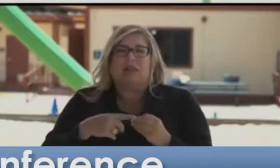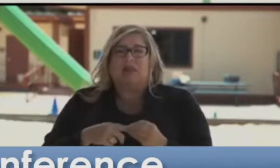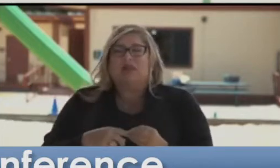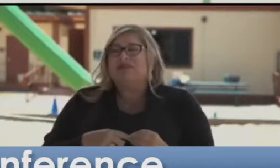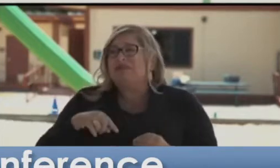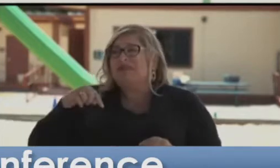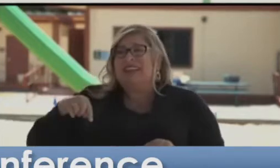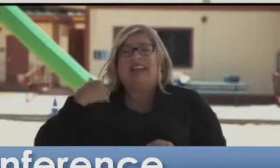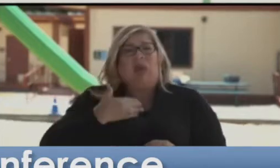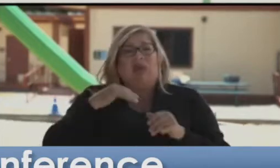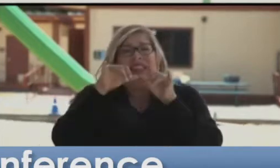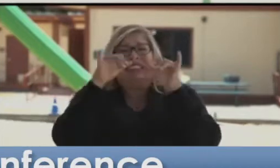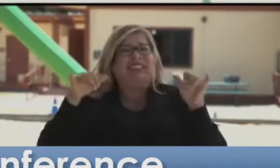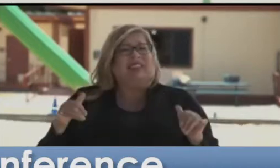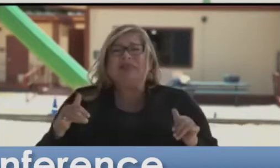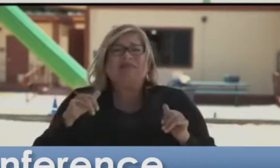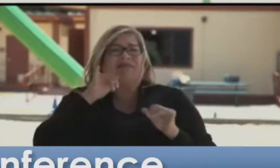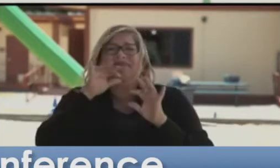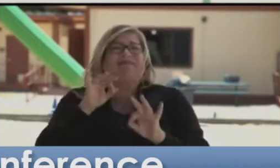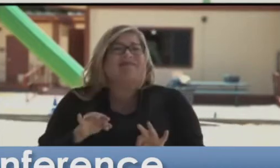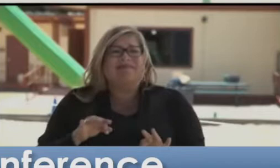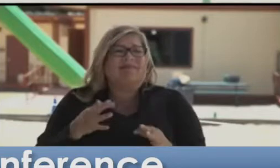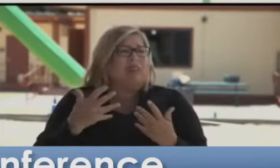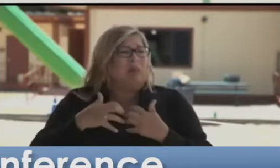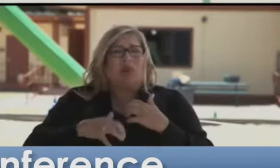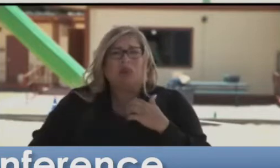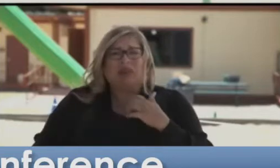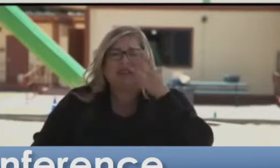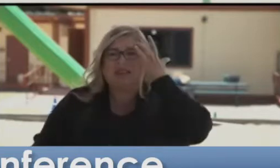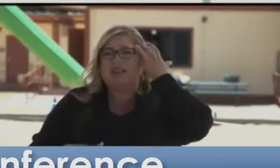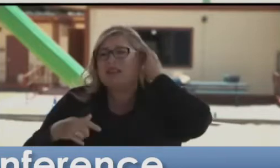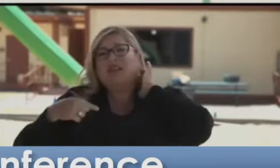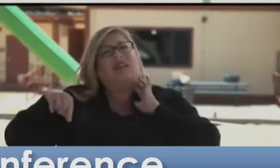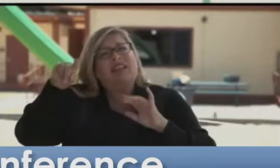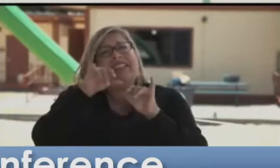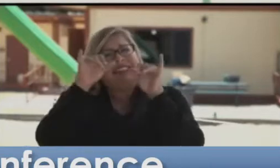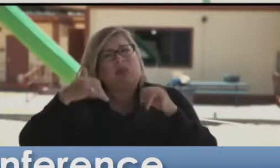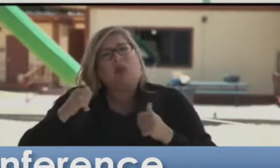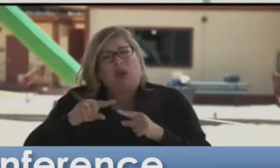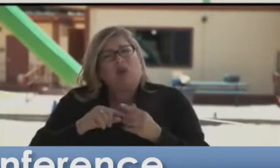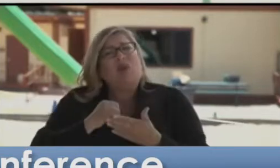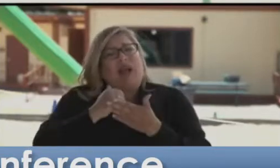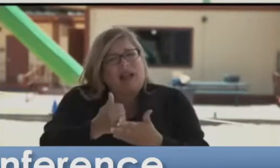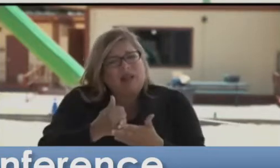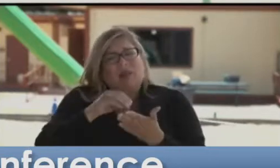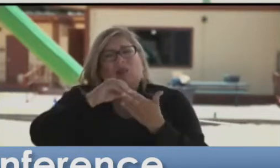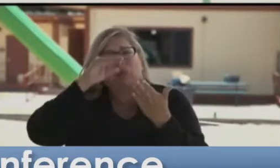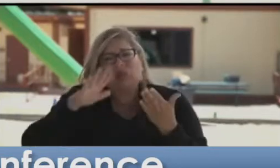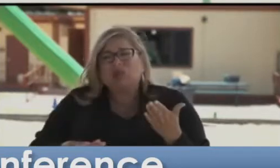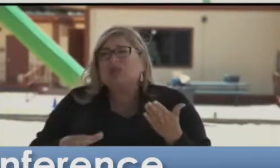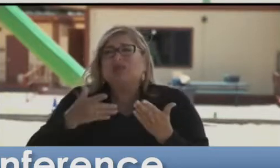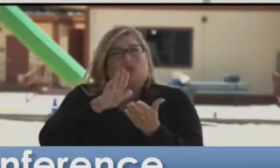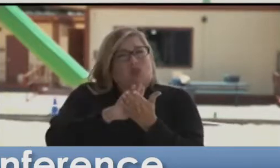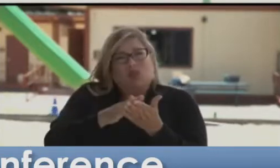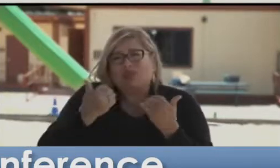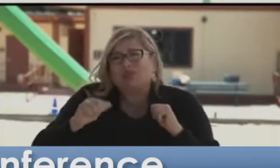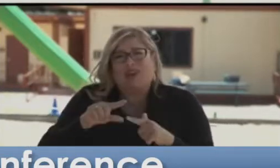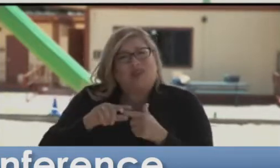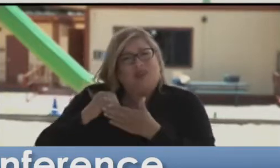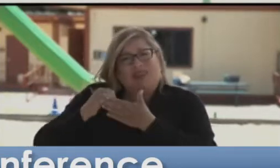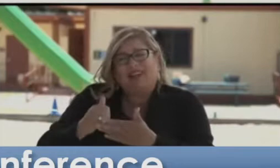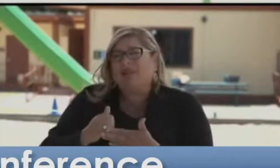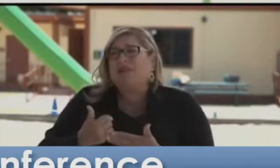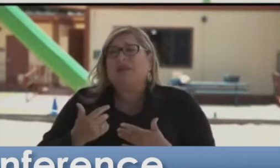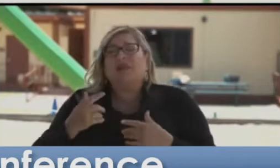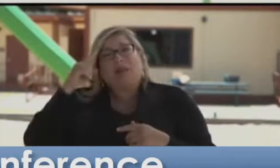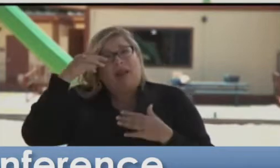trying to support students in their mental health. Schools are doing all they can. County mental health systems are doing all they can. But we